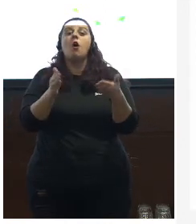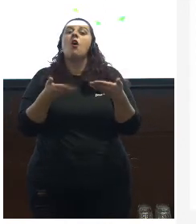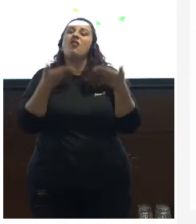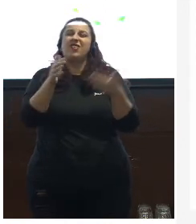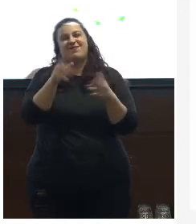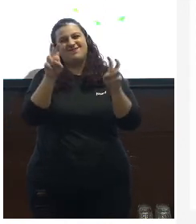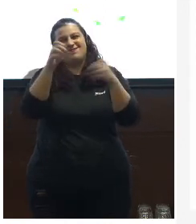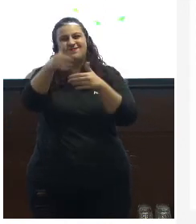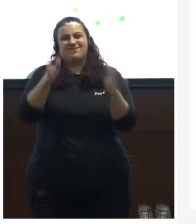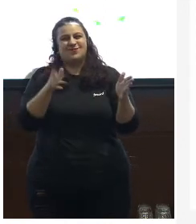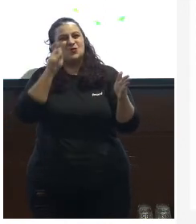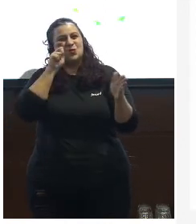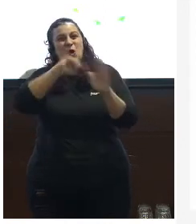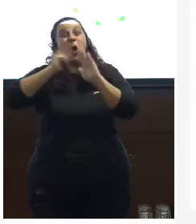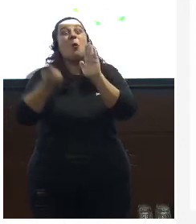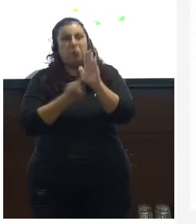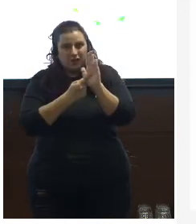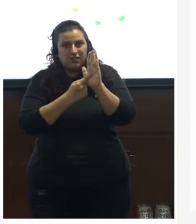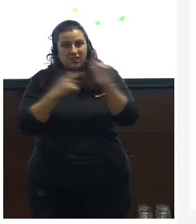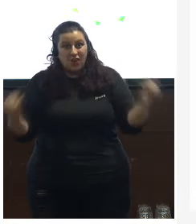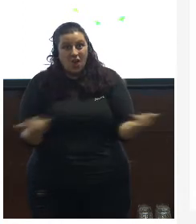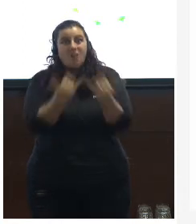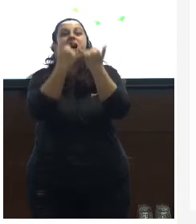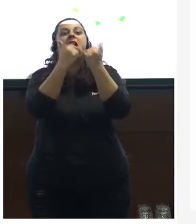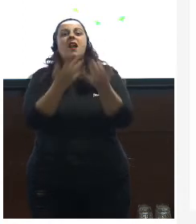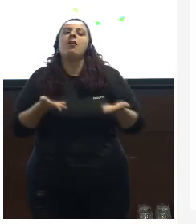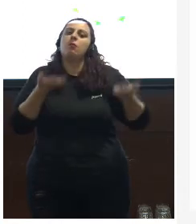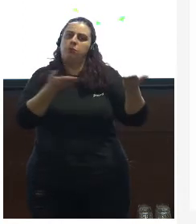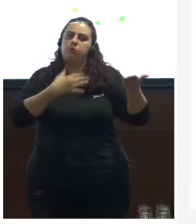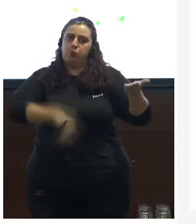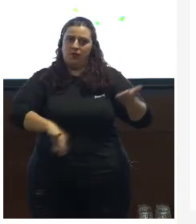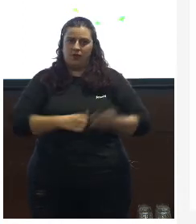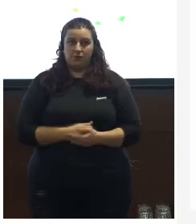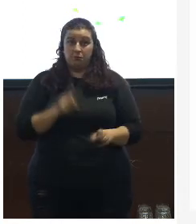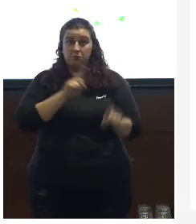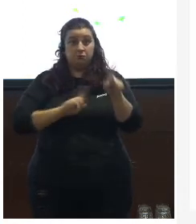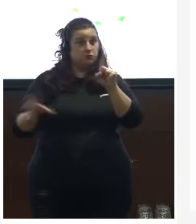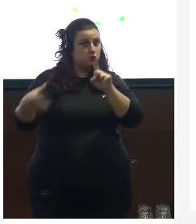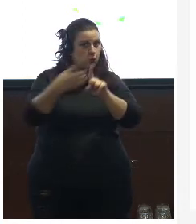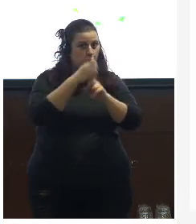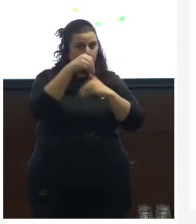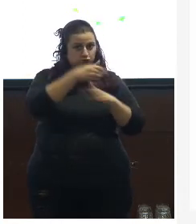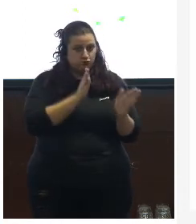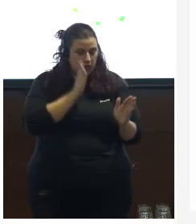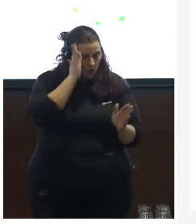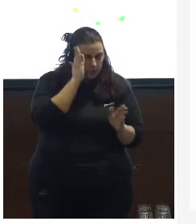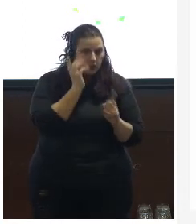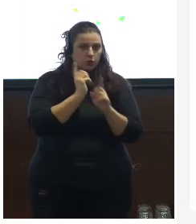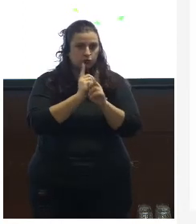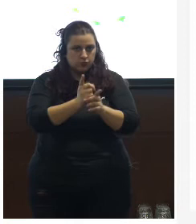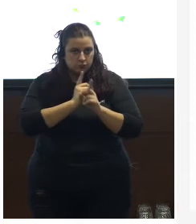organize the accommodations, the transportation, and all the services that